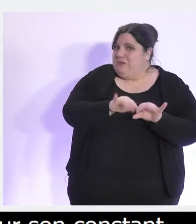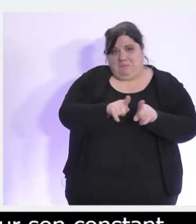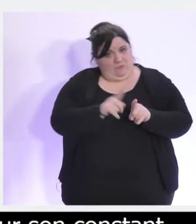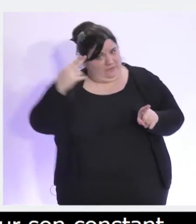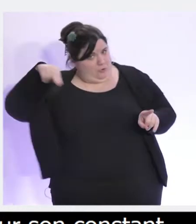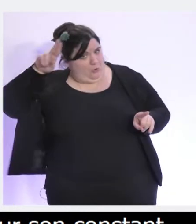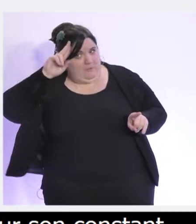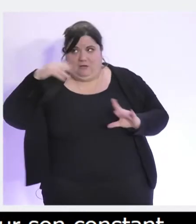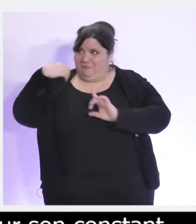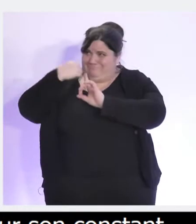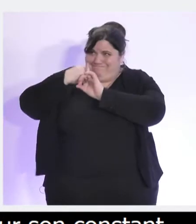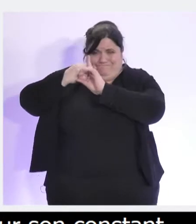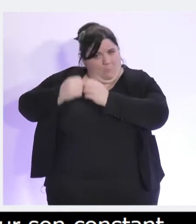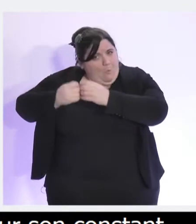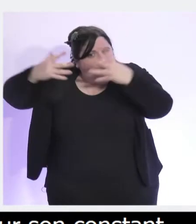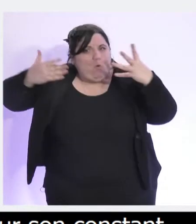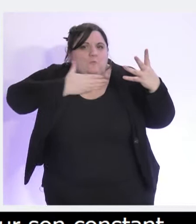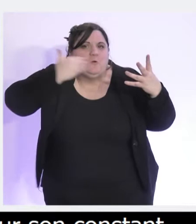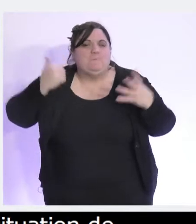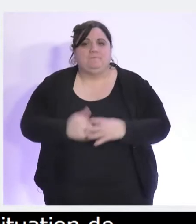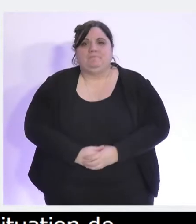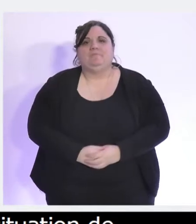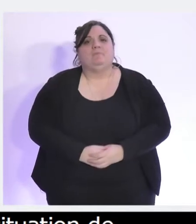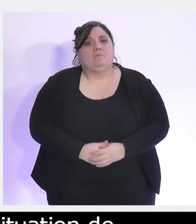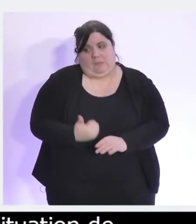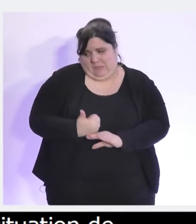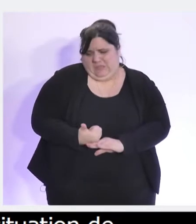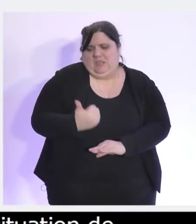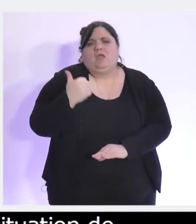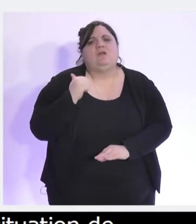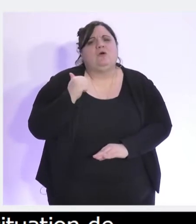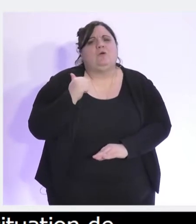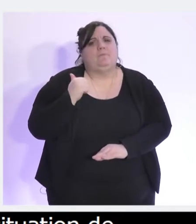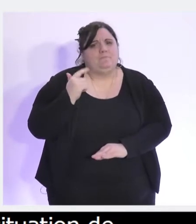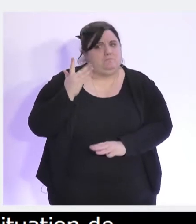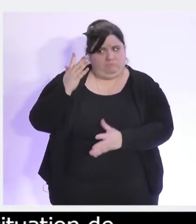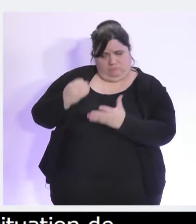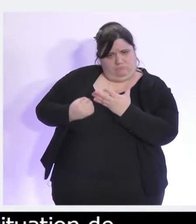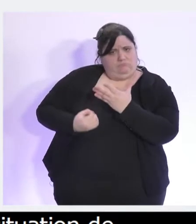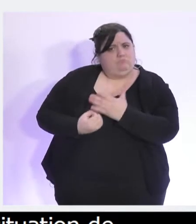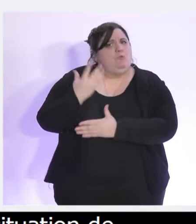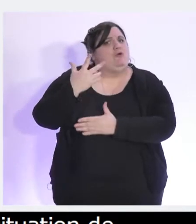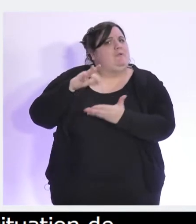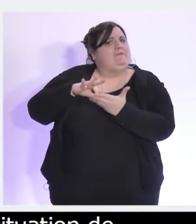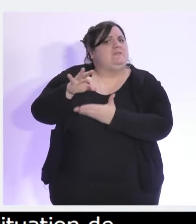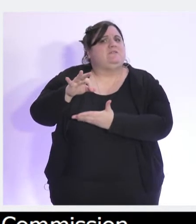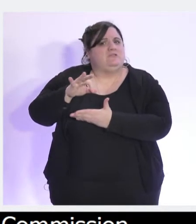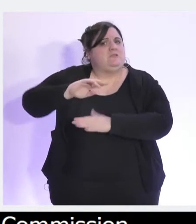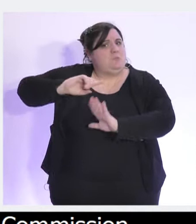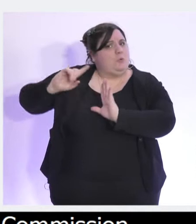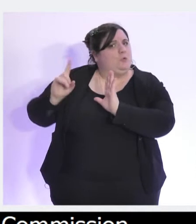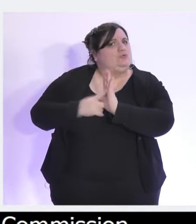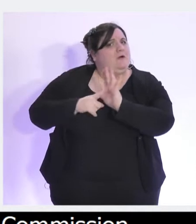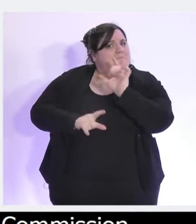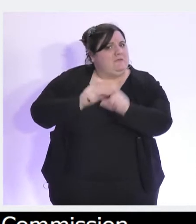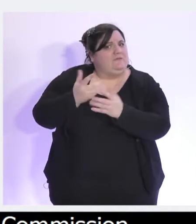adopted the EU strategy for the rights of persons with disabilities. The strategy continues to align the EU's